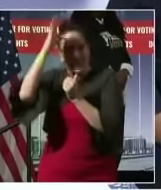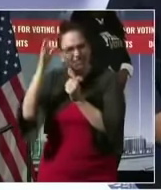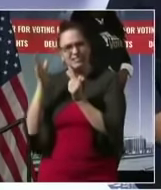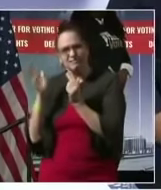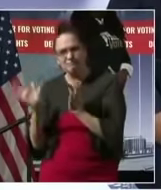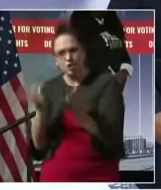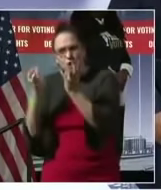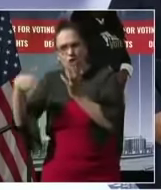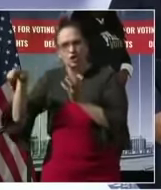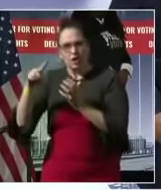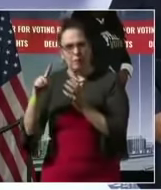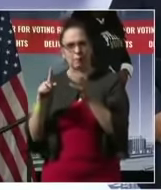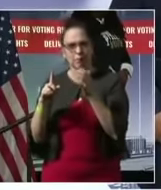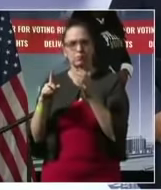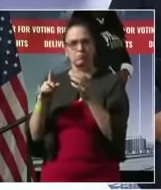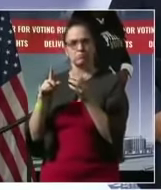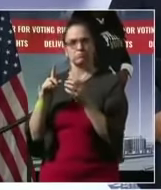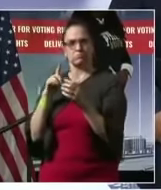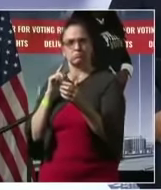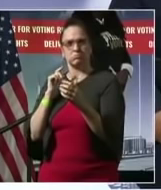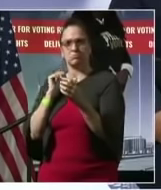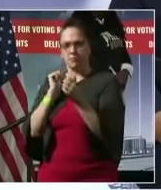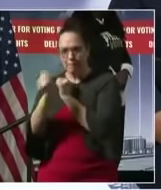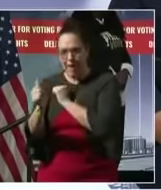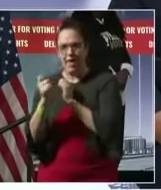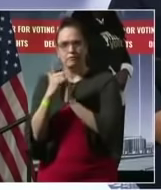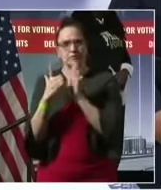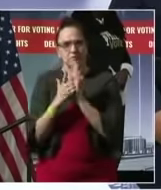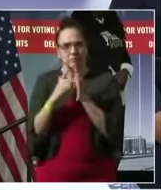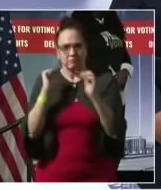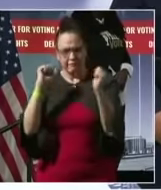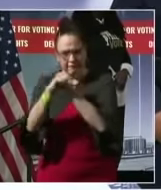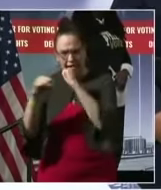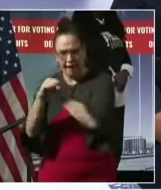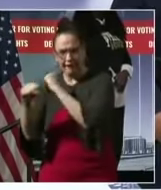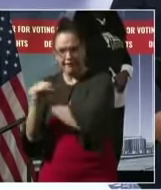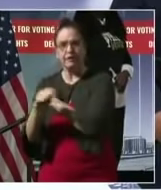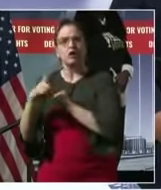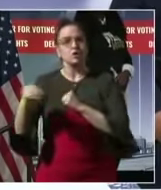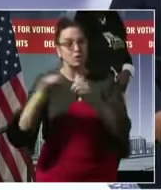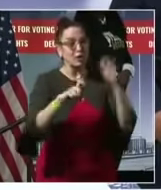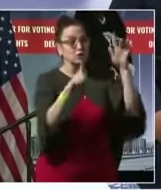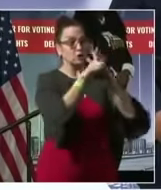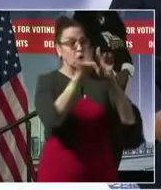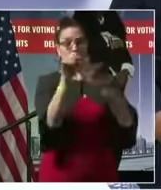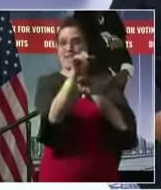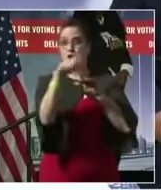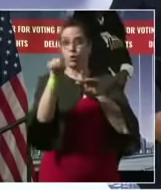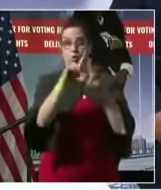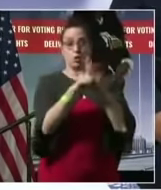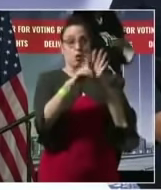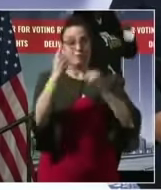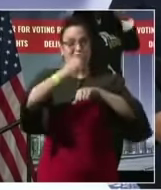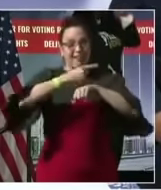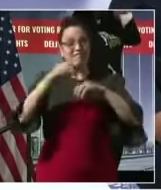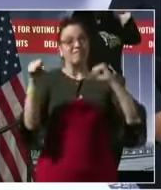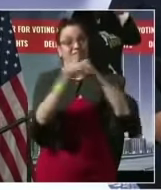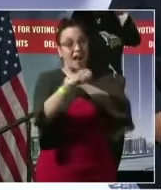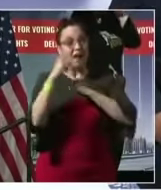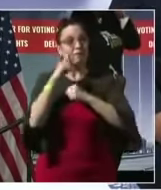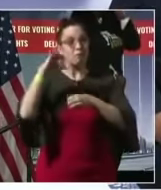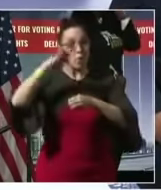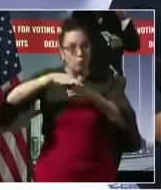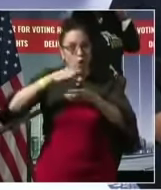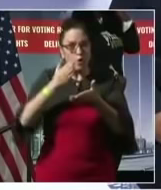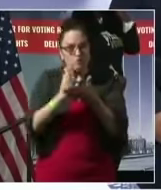today. Fighting for voting rights is about fighting for the right to participate in democracy,